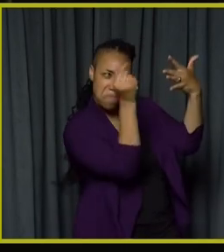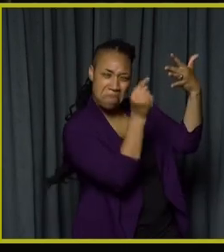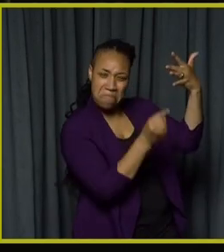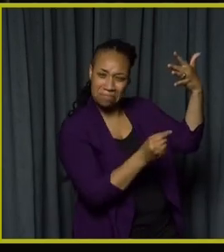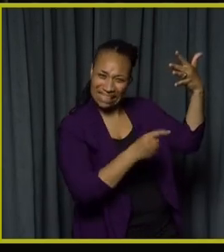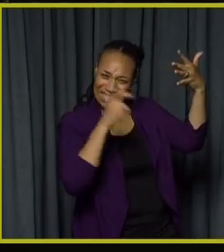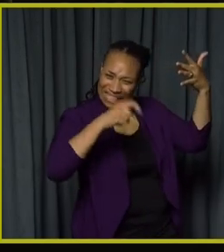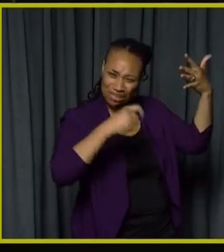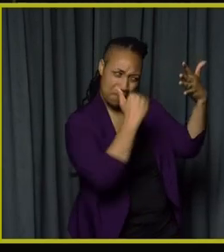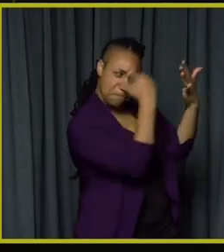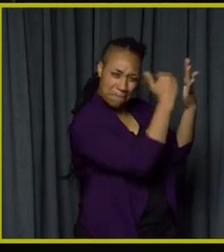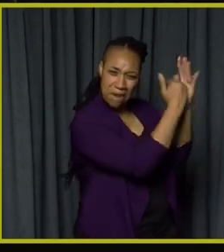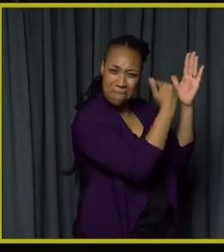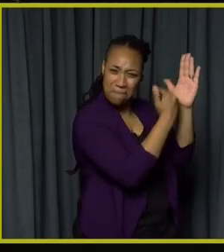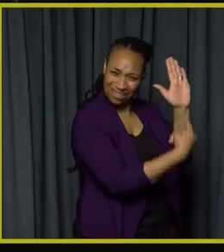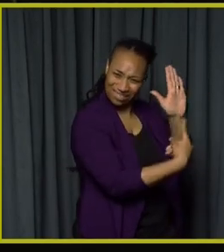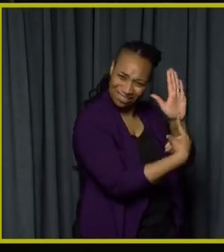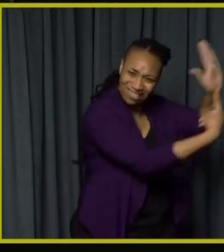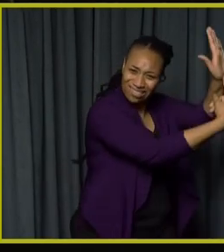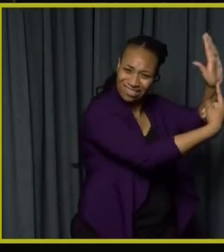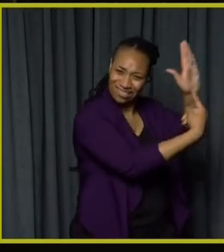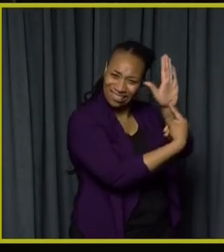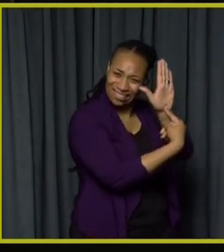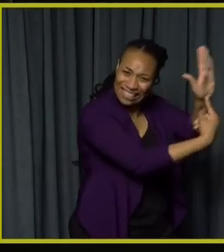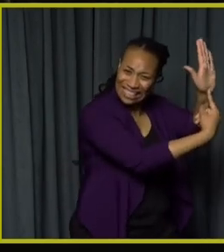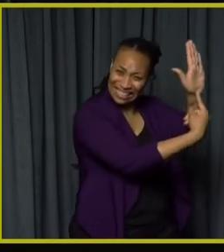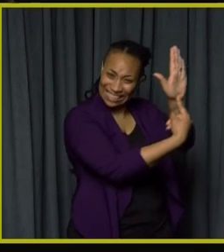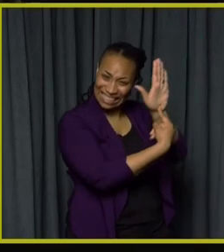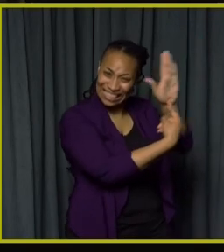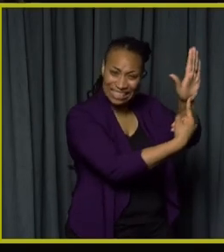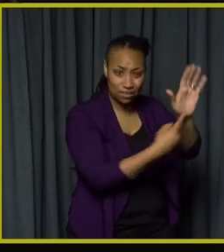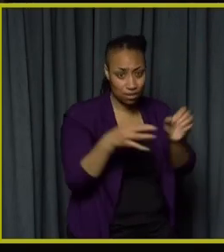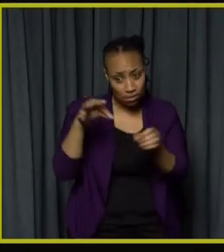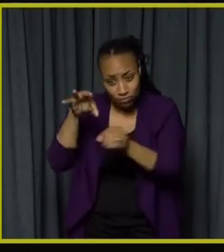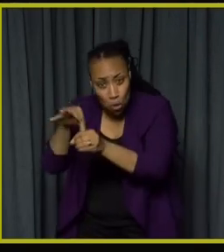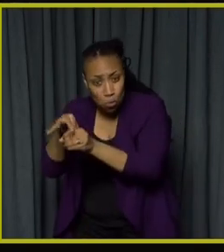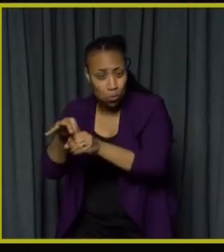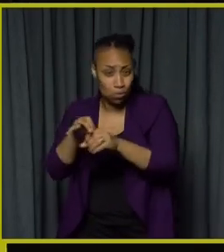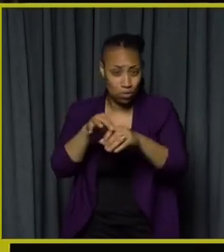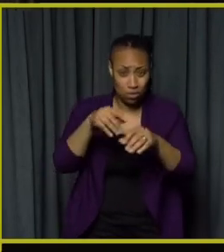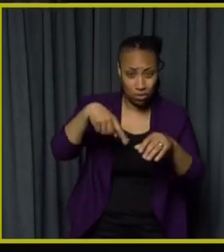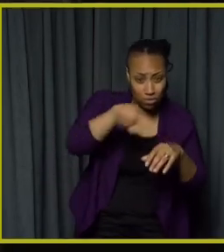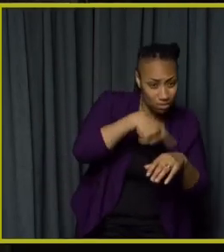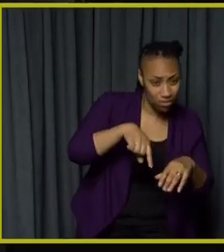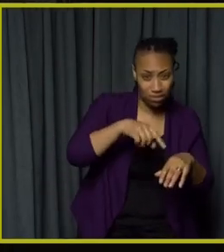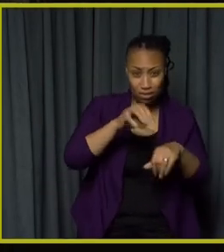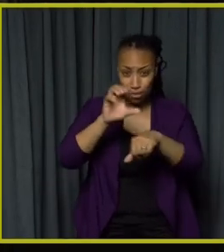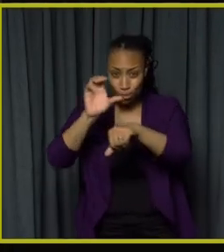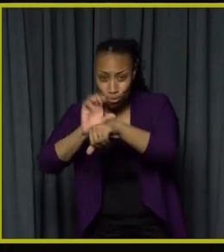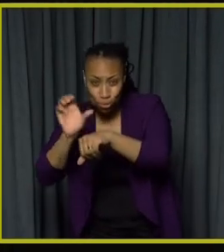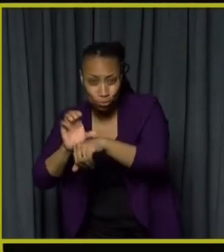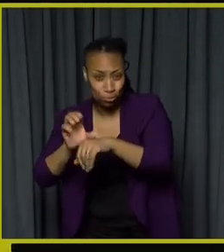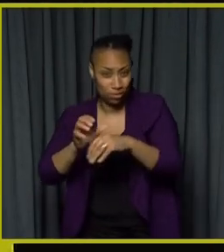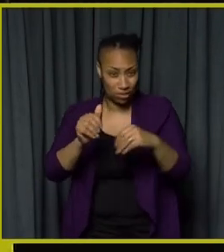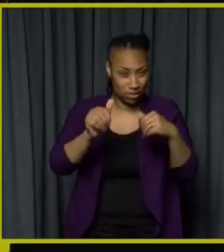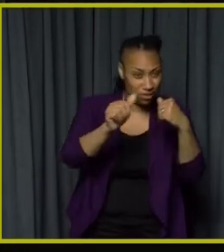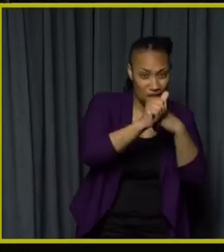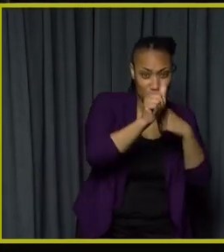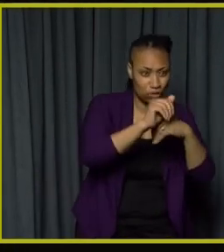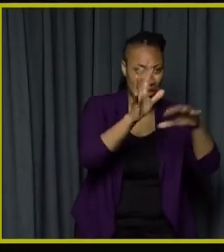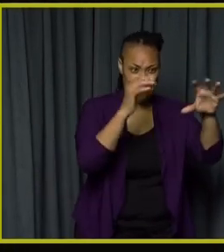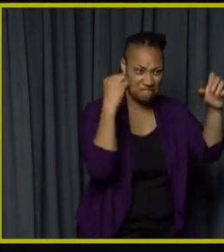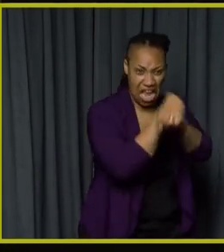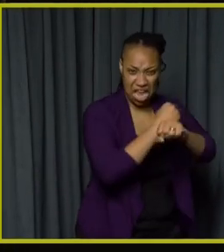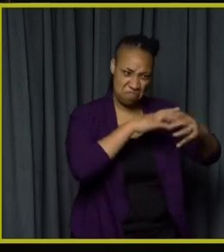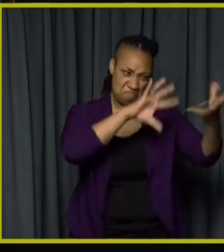the suites, in the voting booths, in the pulpits. We have power, nonviolent power, and it's time to use it. It's not only time, it's